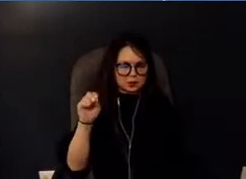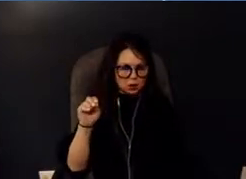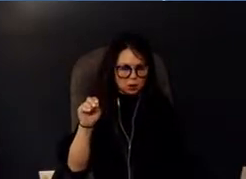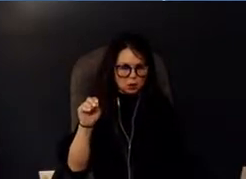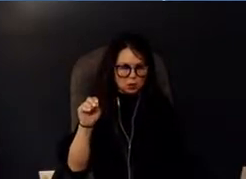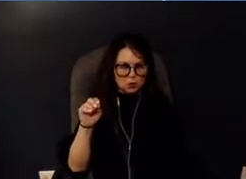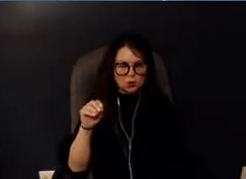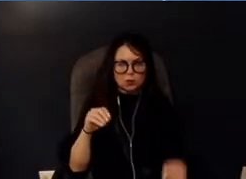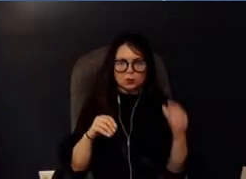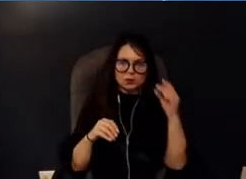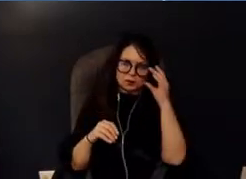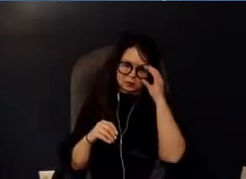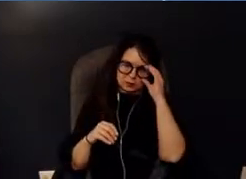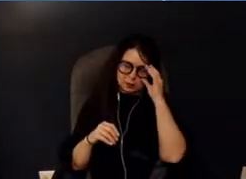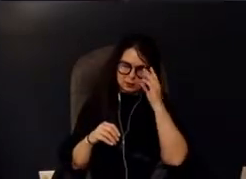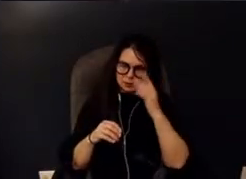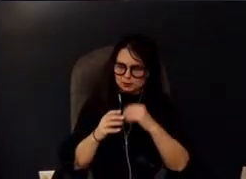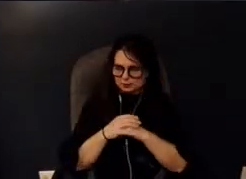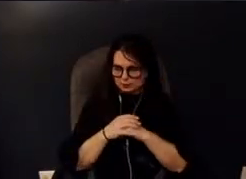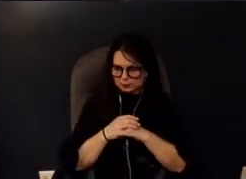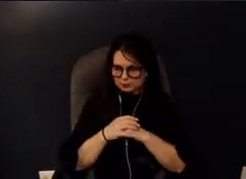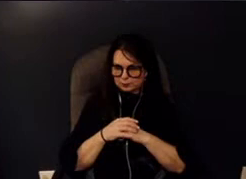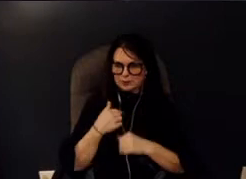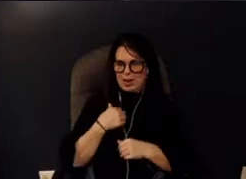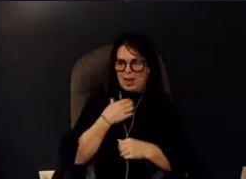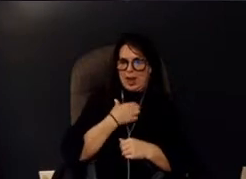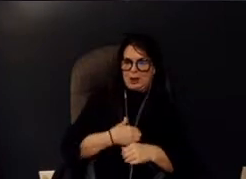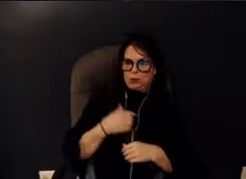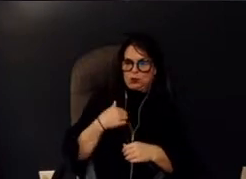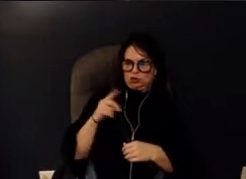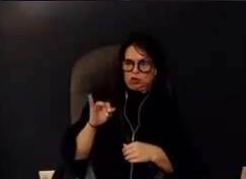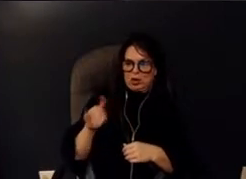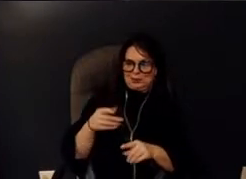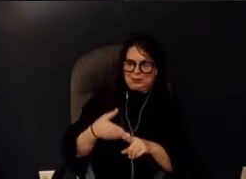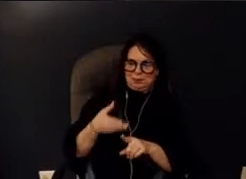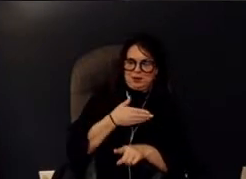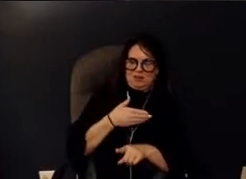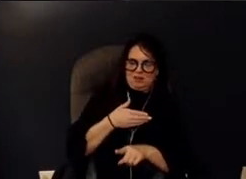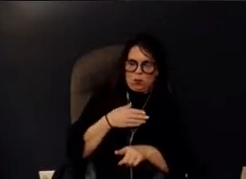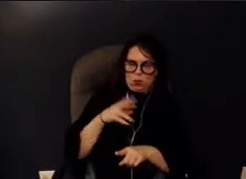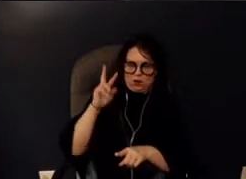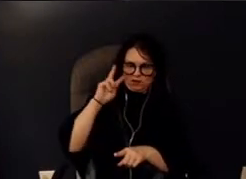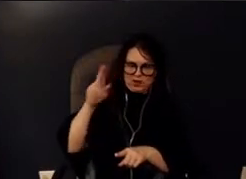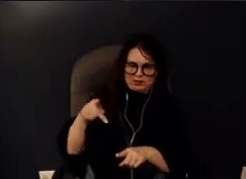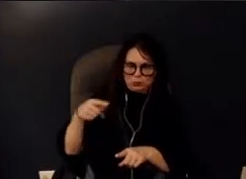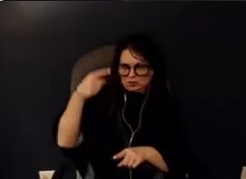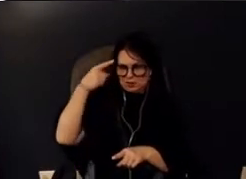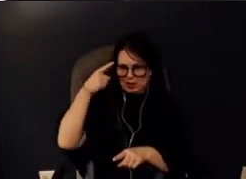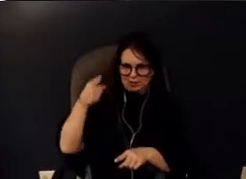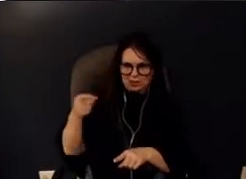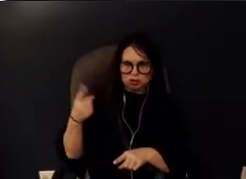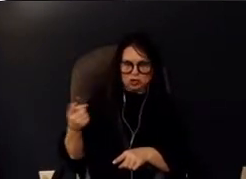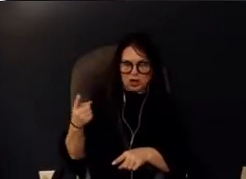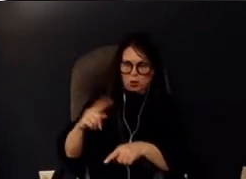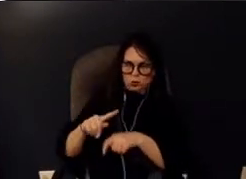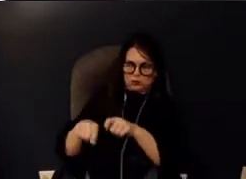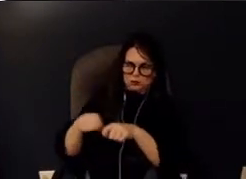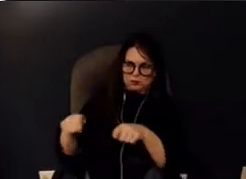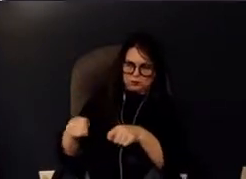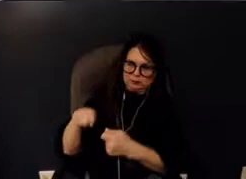I wish I had gone before Council Vice President. I think she ends on exactly the right notes. I did want to